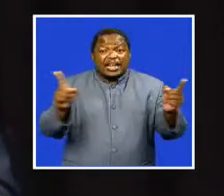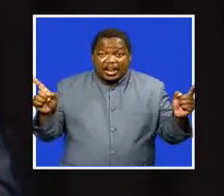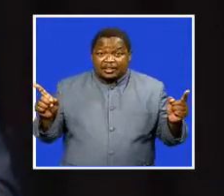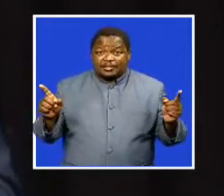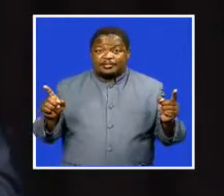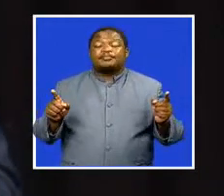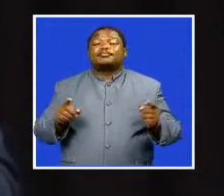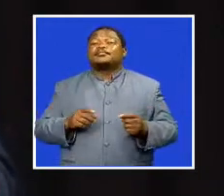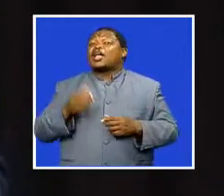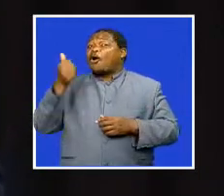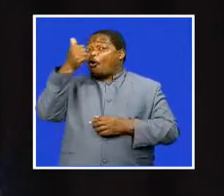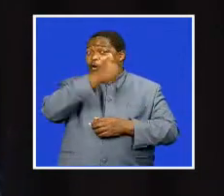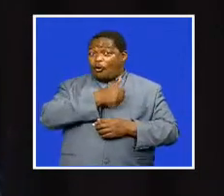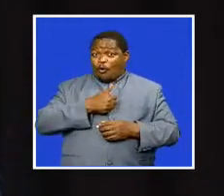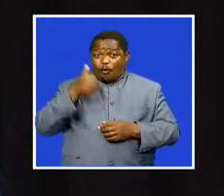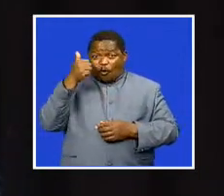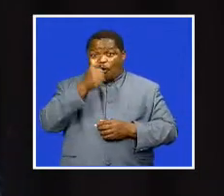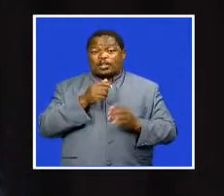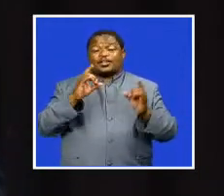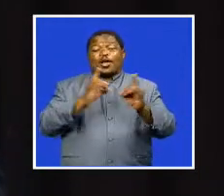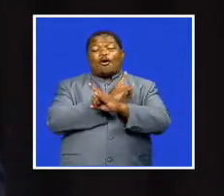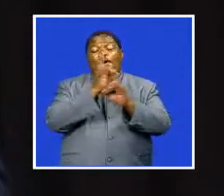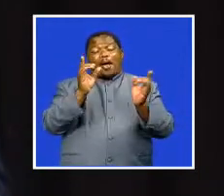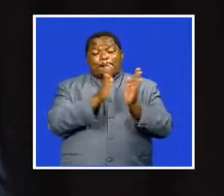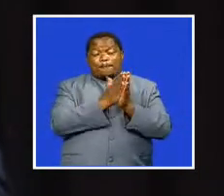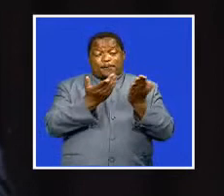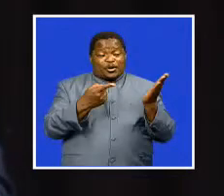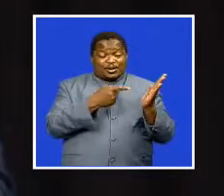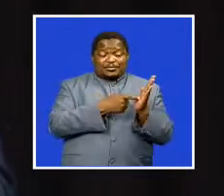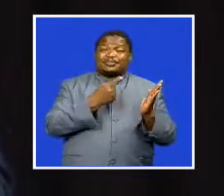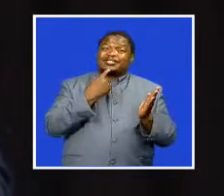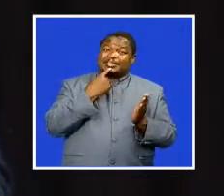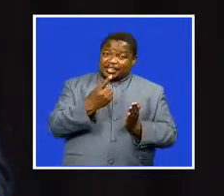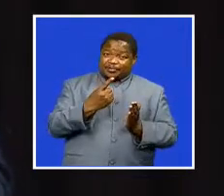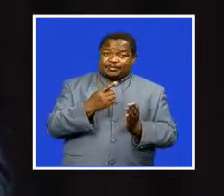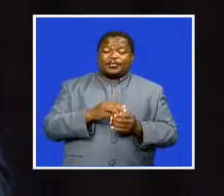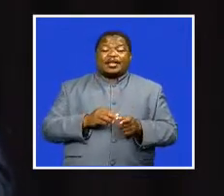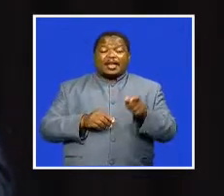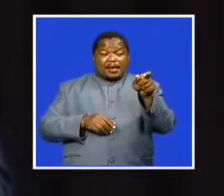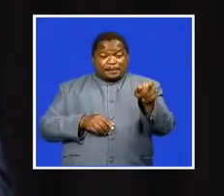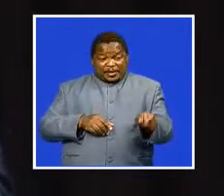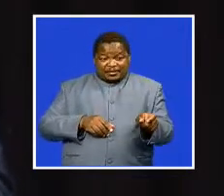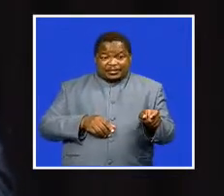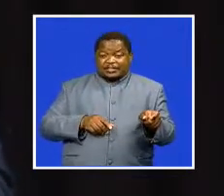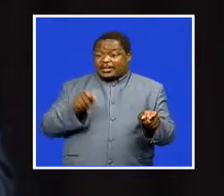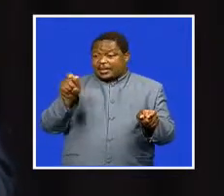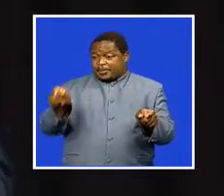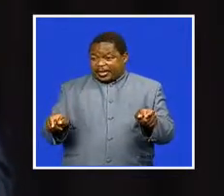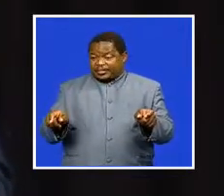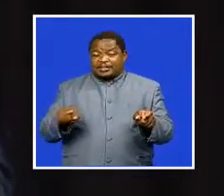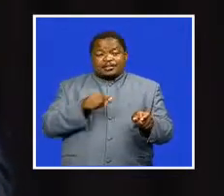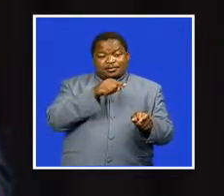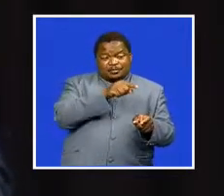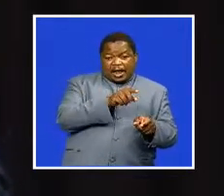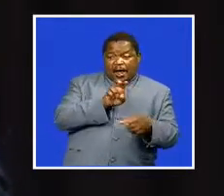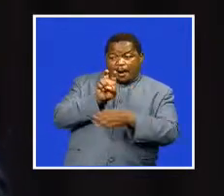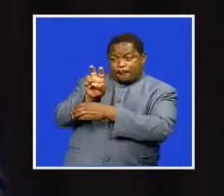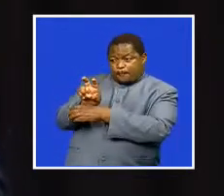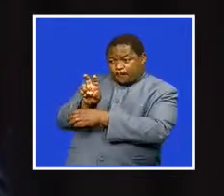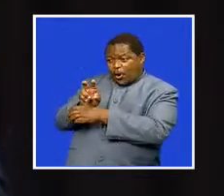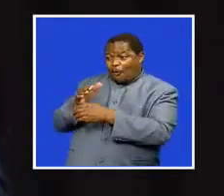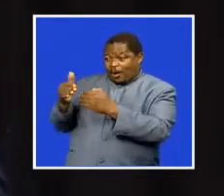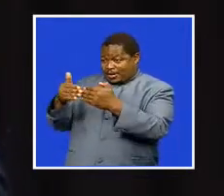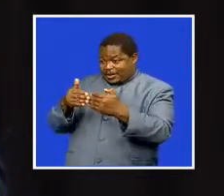unake makhelwane wabo your brother's keeper your people's keeper wathi